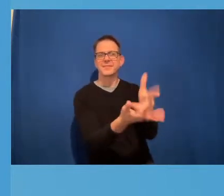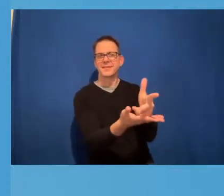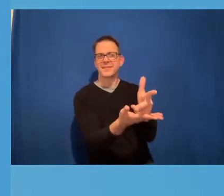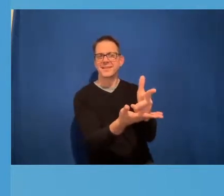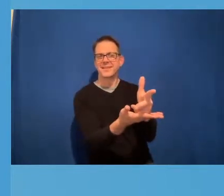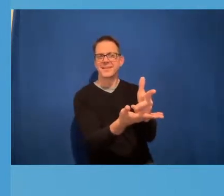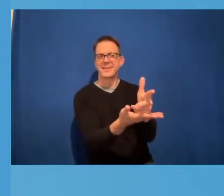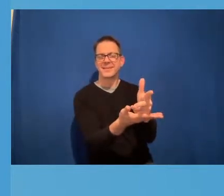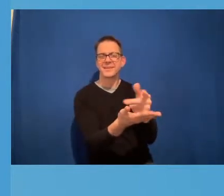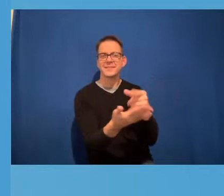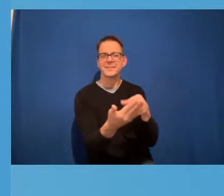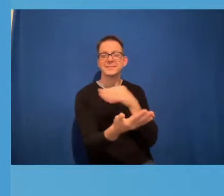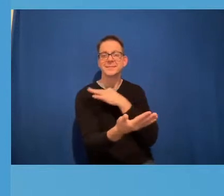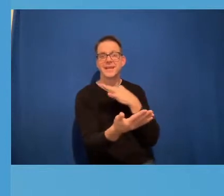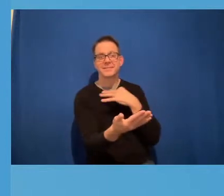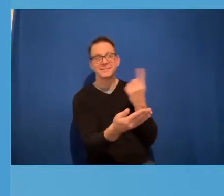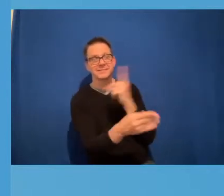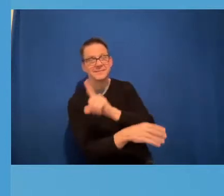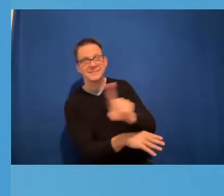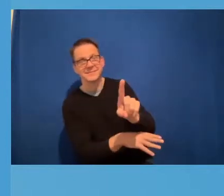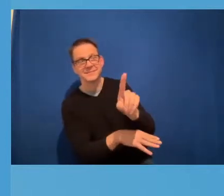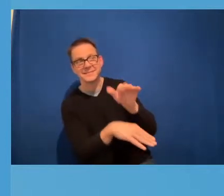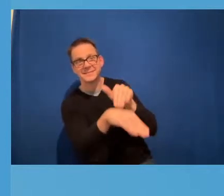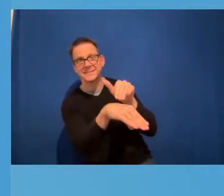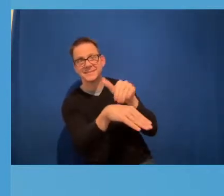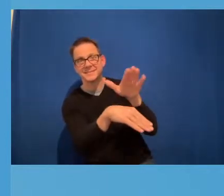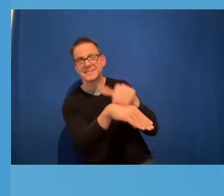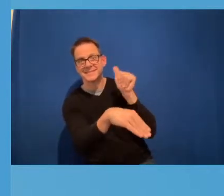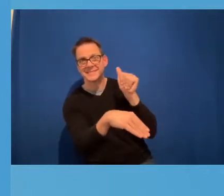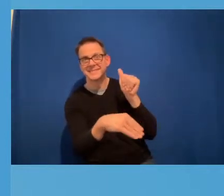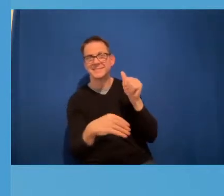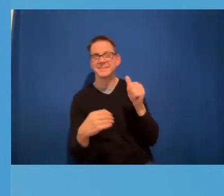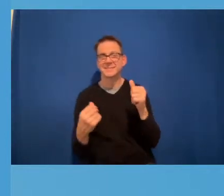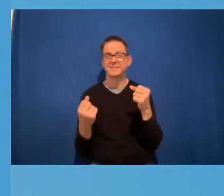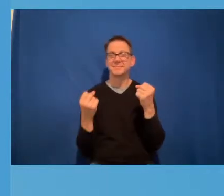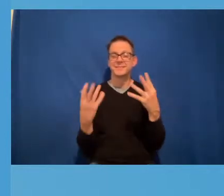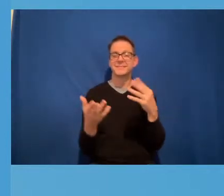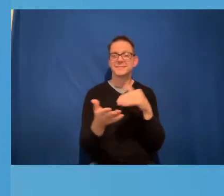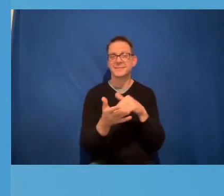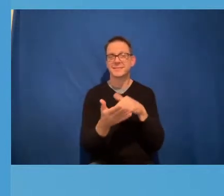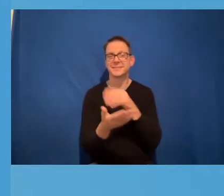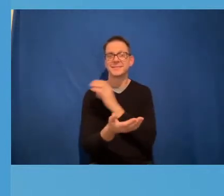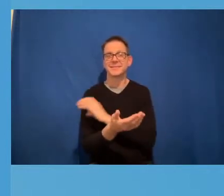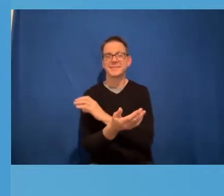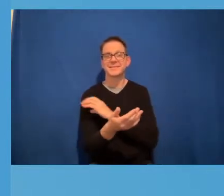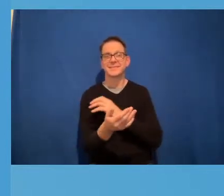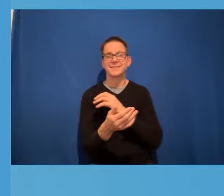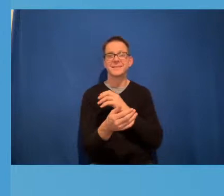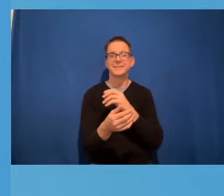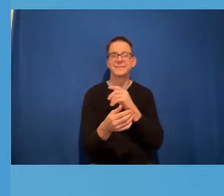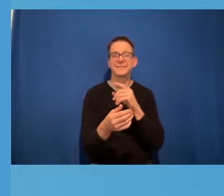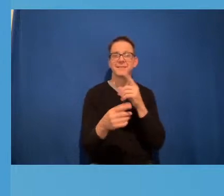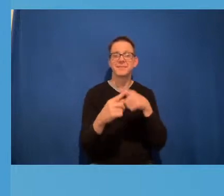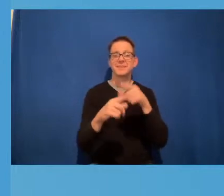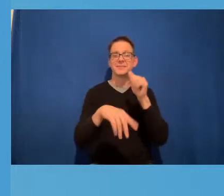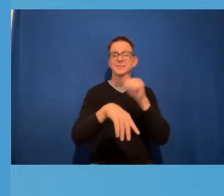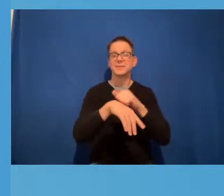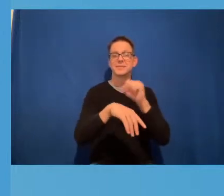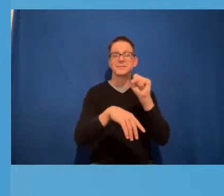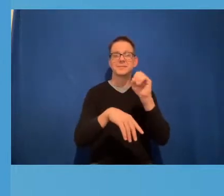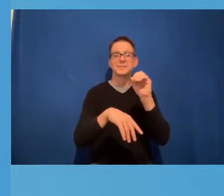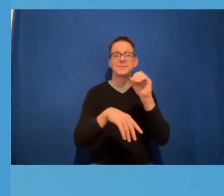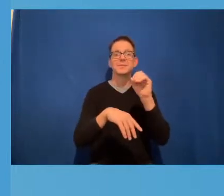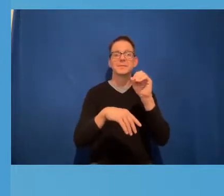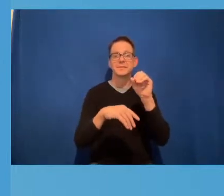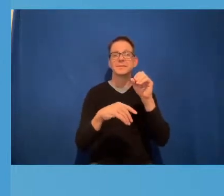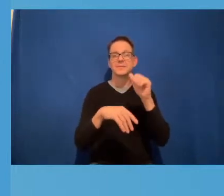doctors whose clinics were broken. People threw stones at them, and they didn't report that. The patients